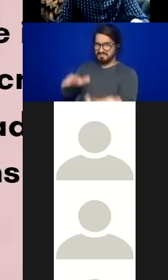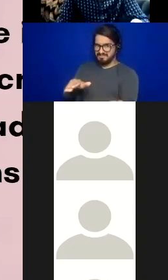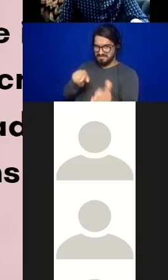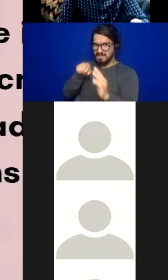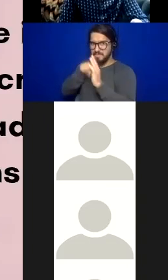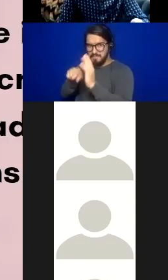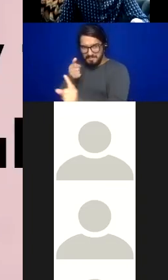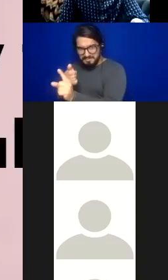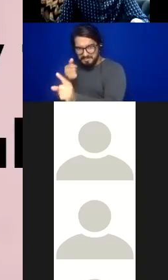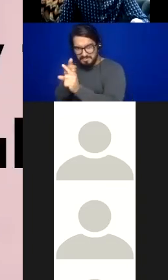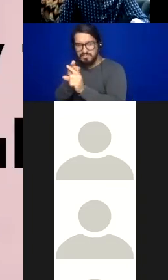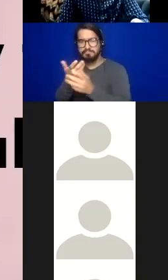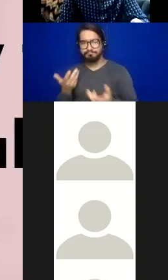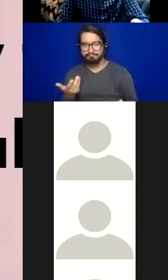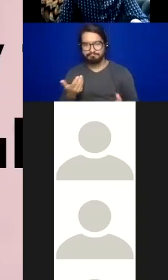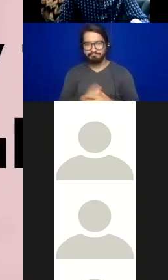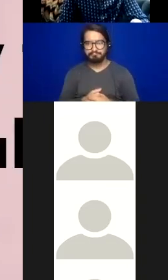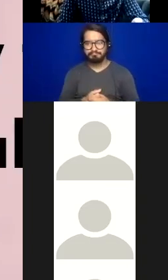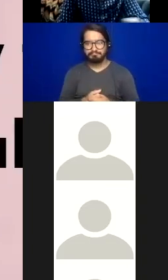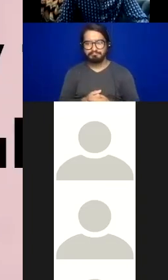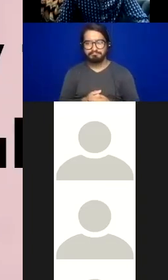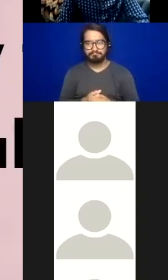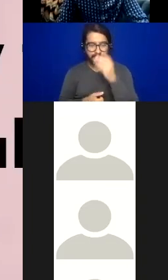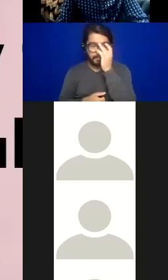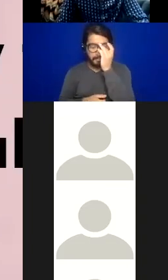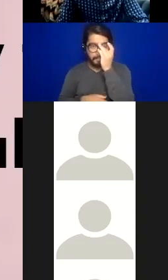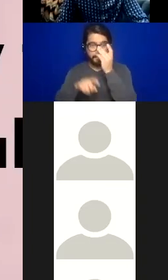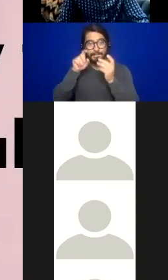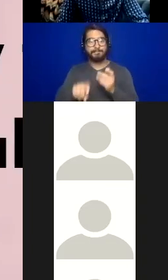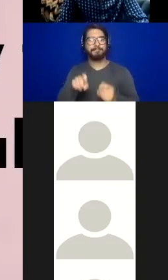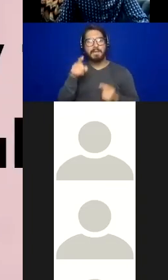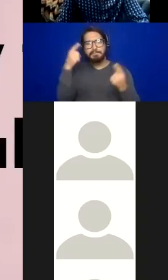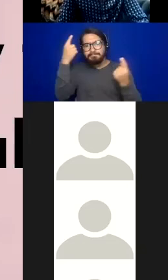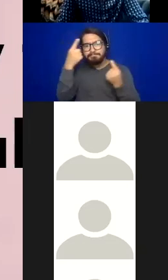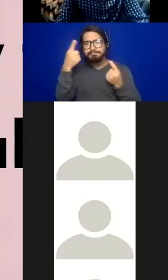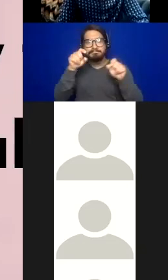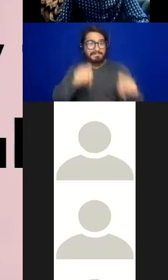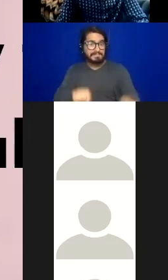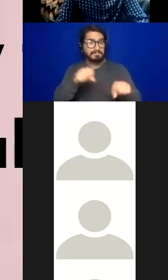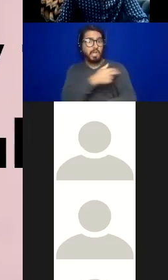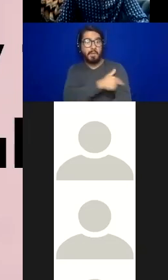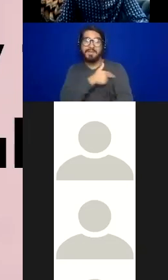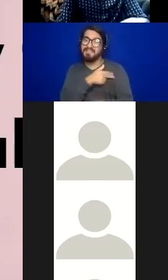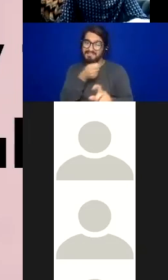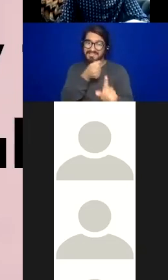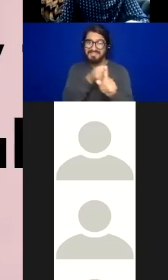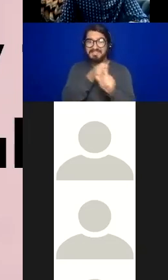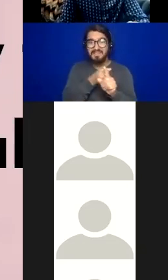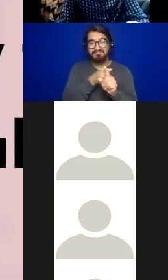follow-up periods. We must consider the possibility that hospitalization is